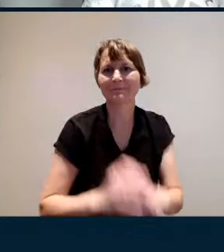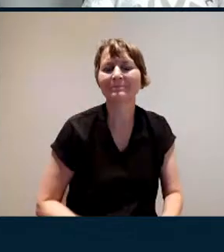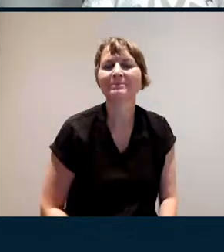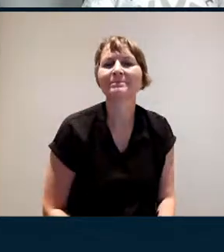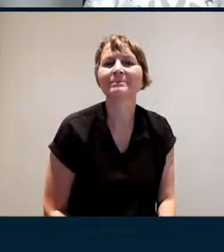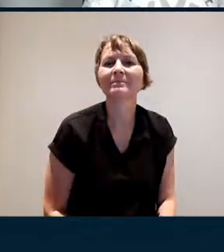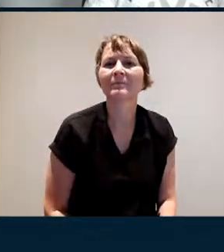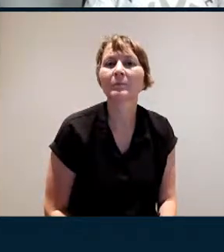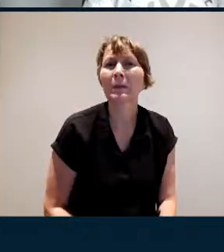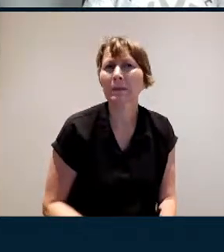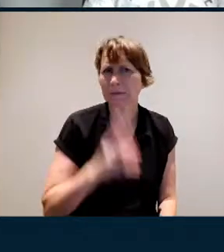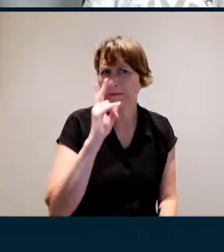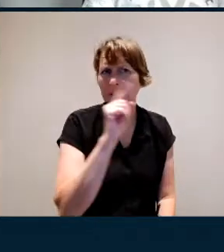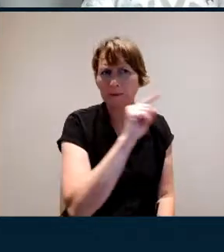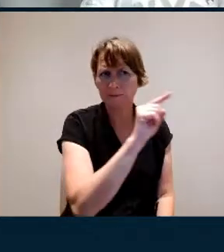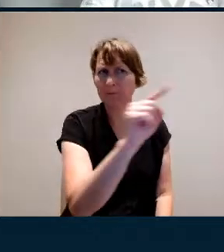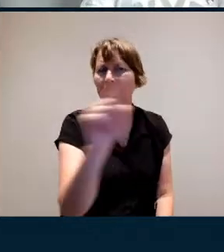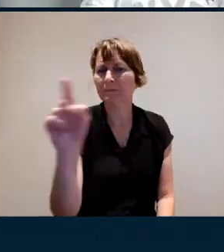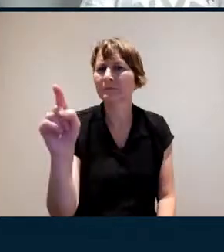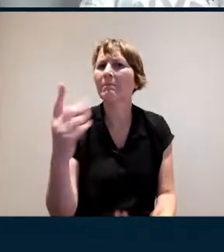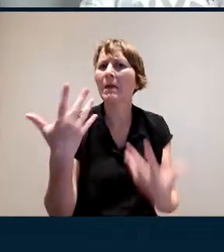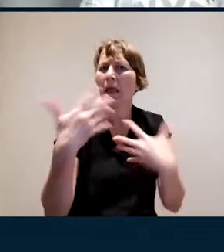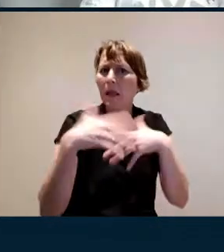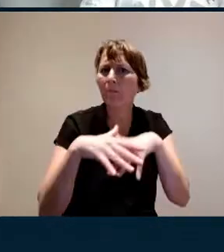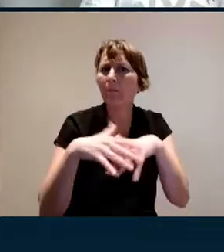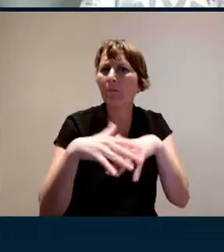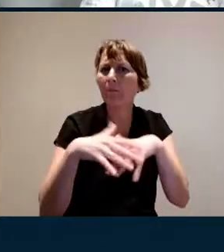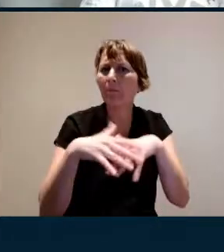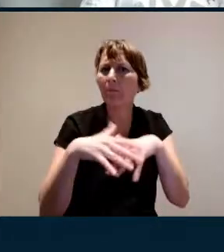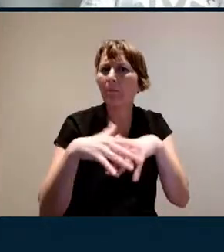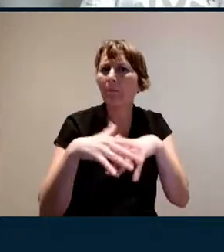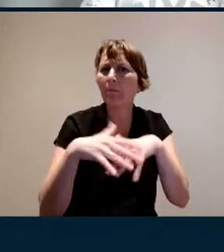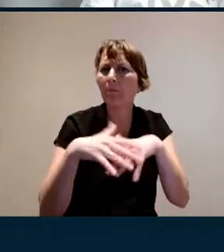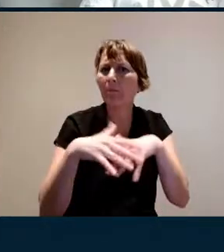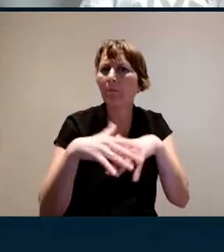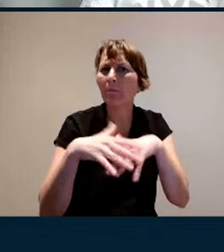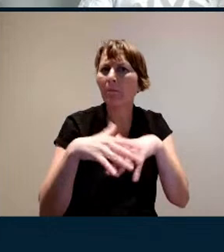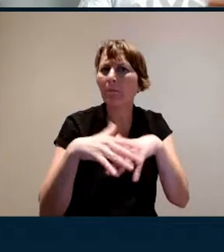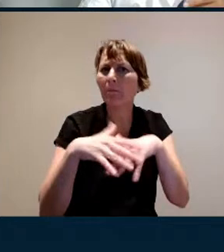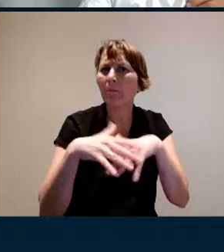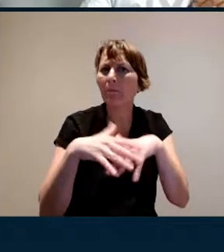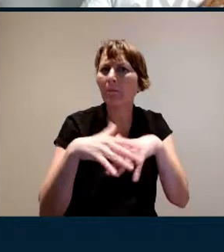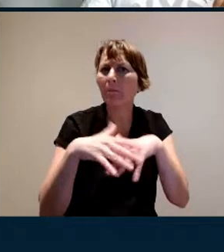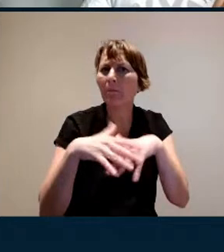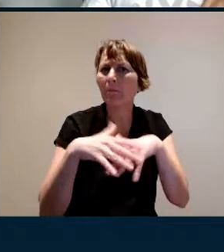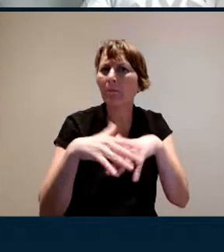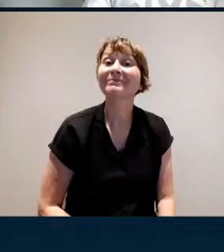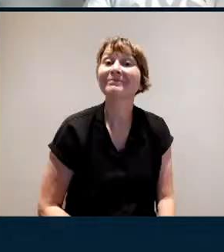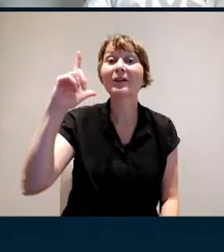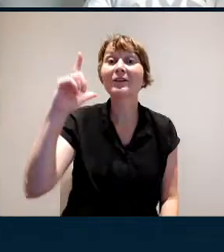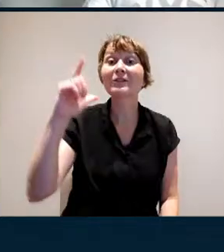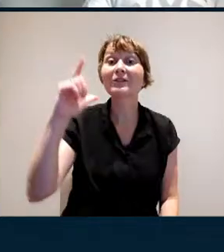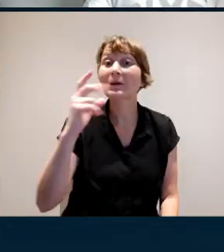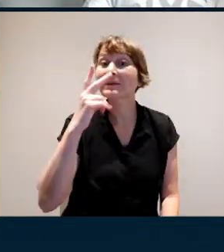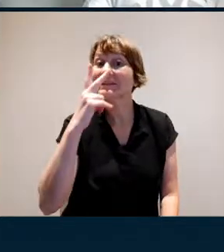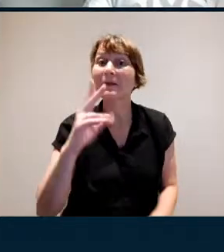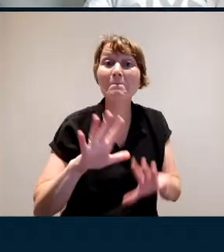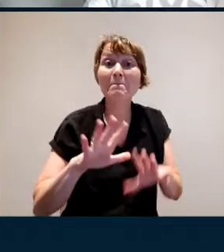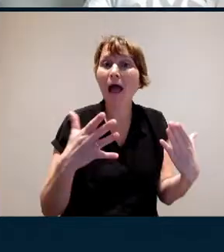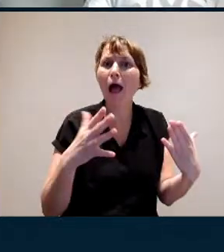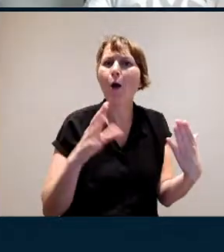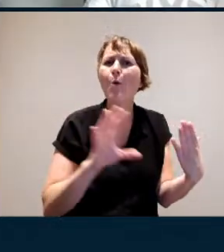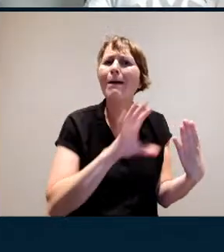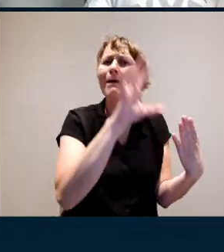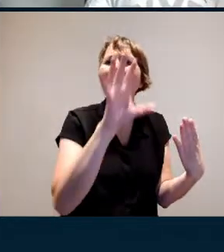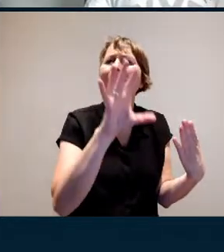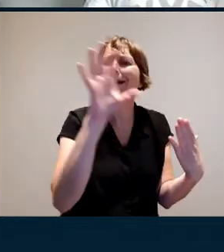and implemented as well. So let's start and let's see what Cloud Center of Excellence is. So as I already said, Cloud Center